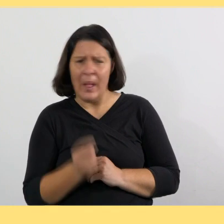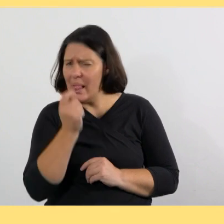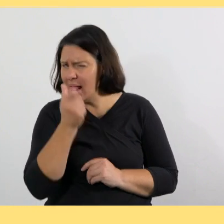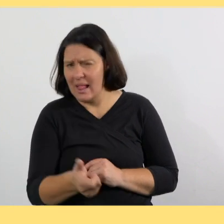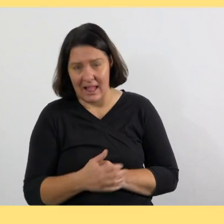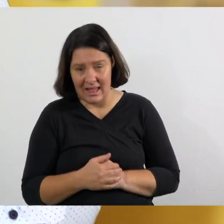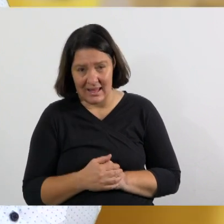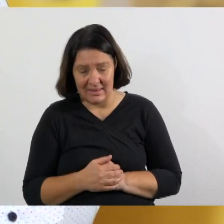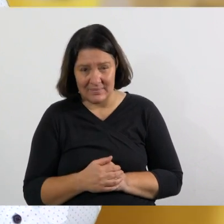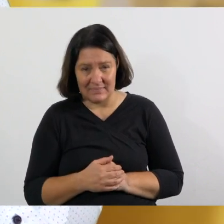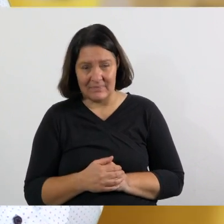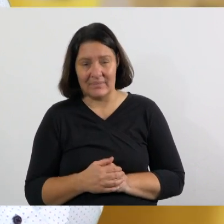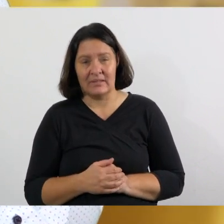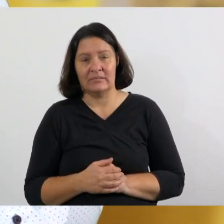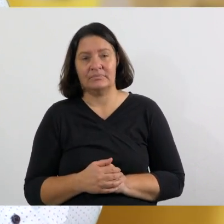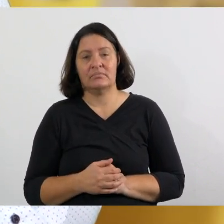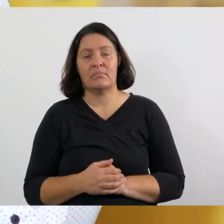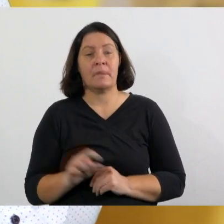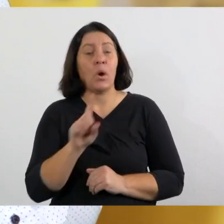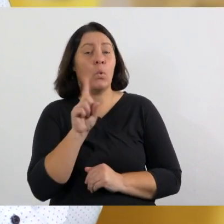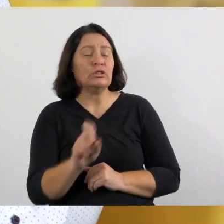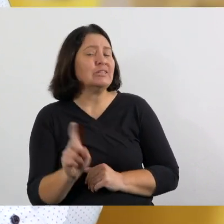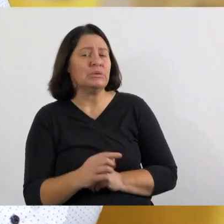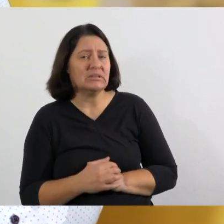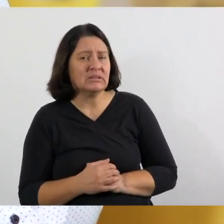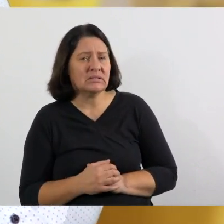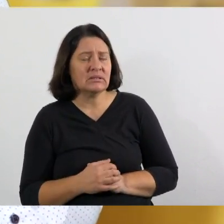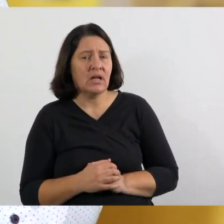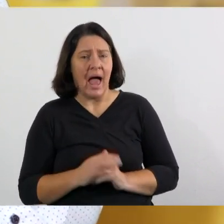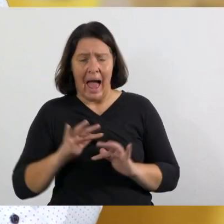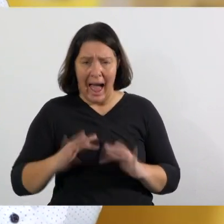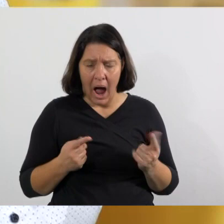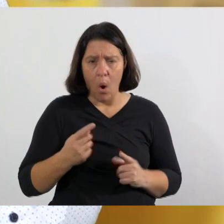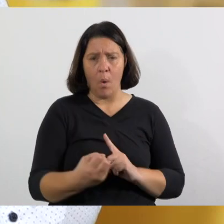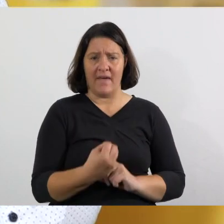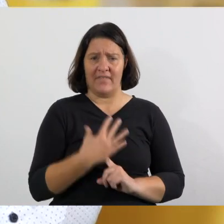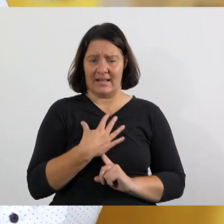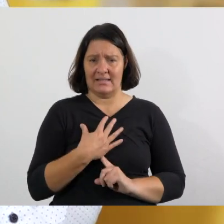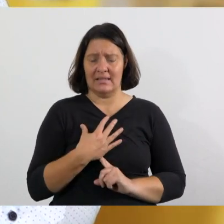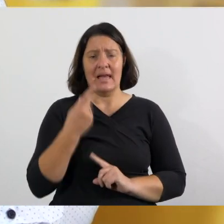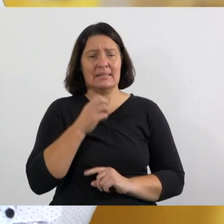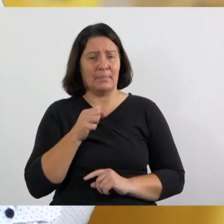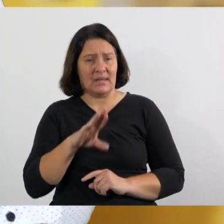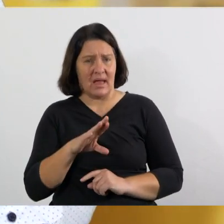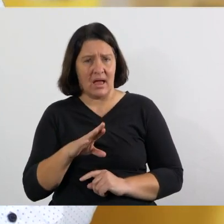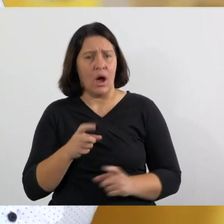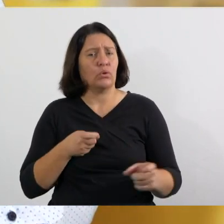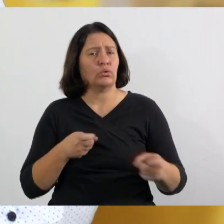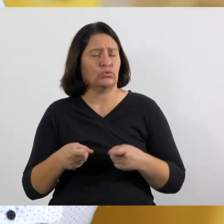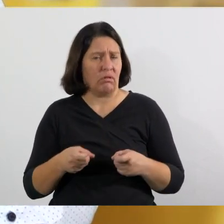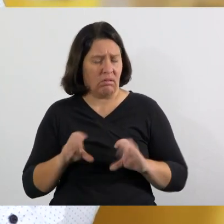small cash payments. The question then is, how does it affect my